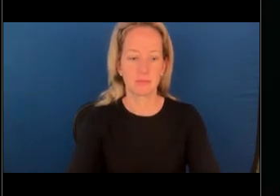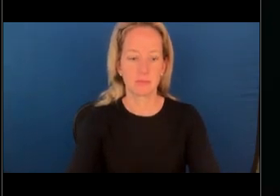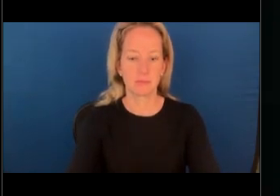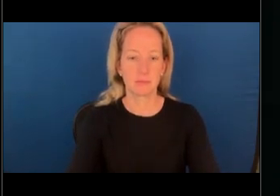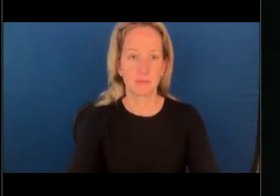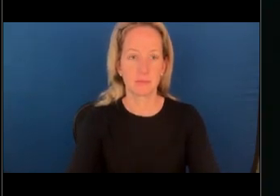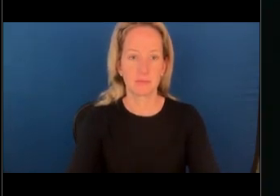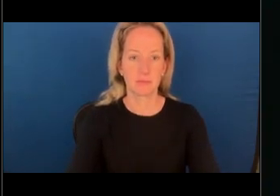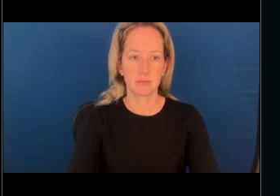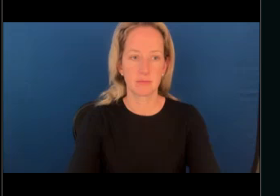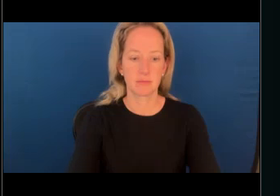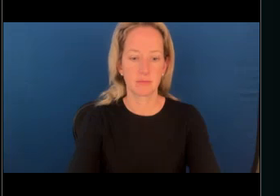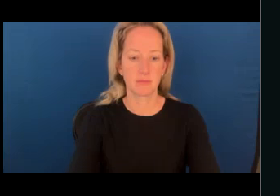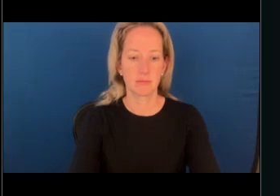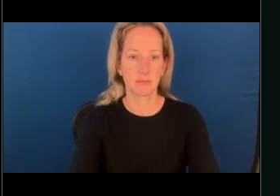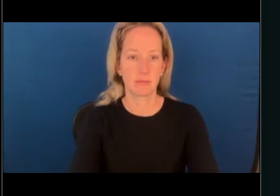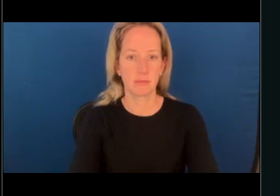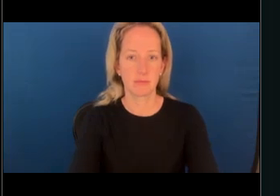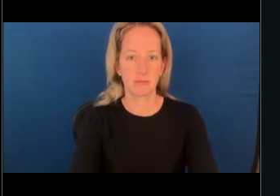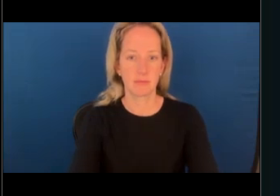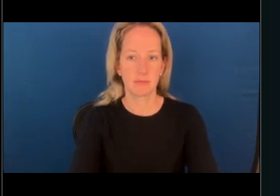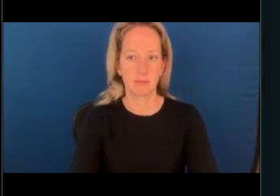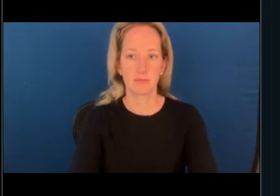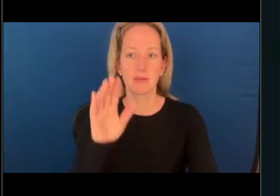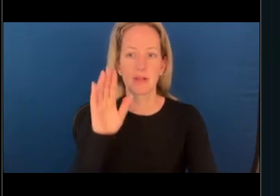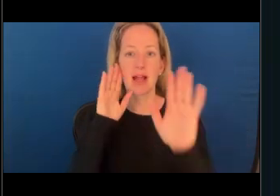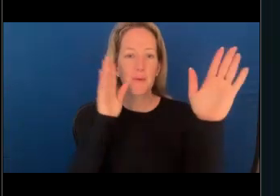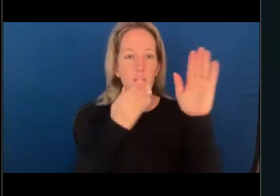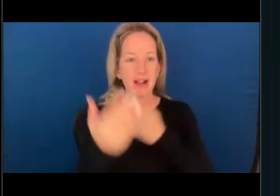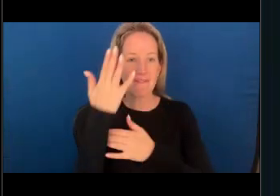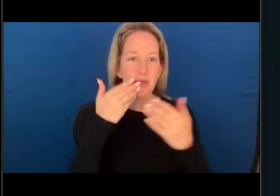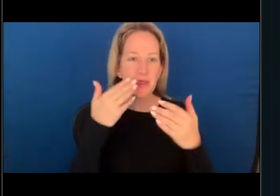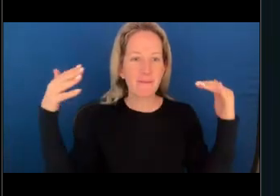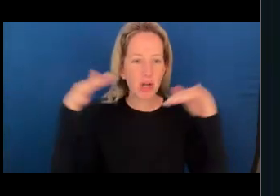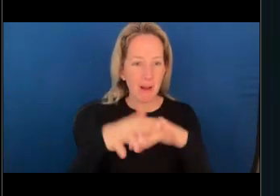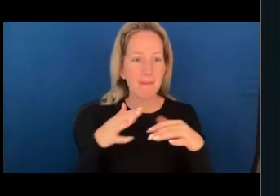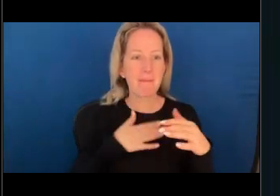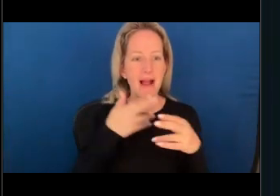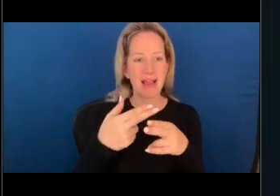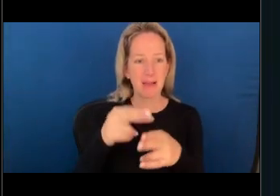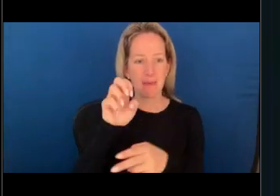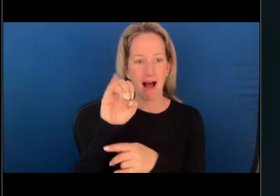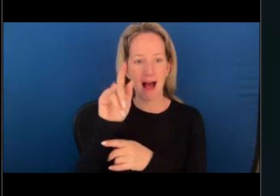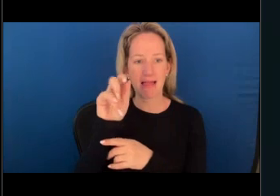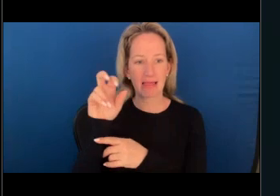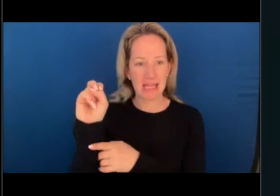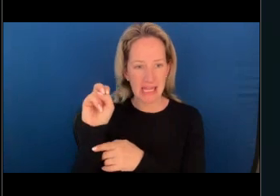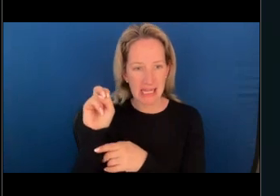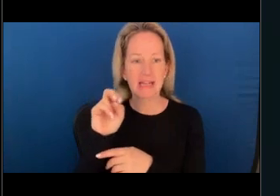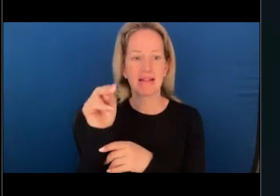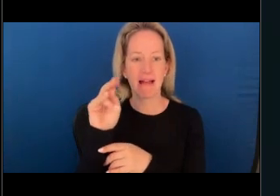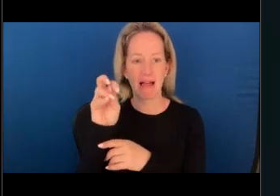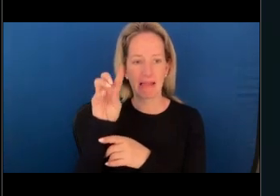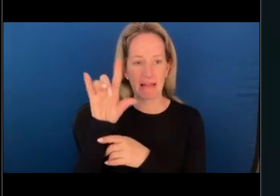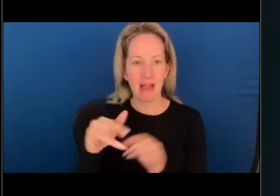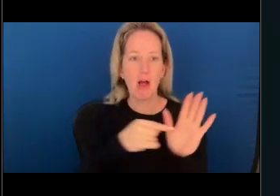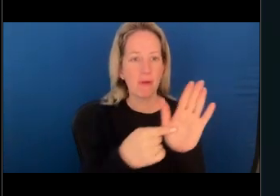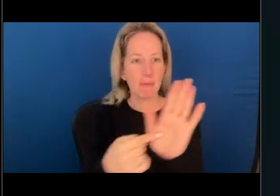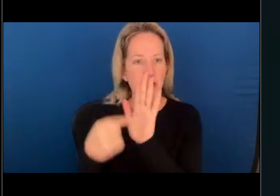Good morning, everybody, and thank you for being here. My name is Eileen Nally. I'm representing Hawaii Sea Grant and a team